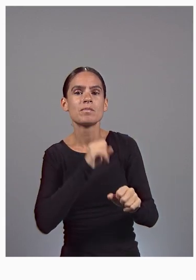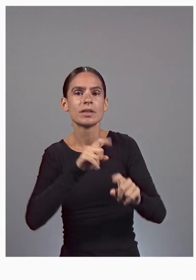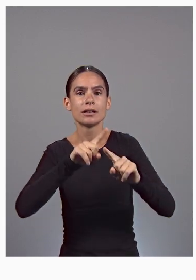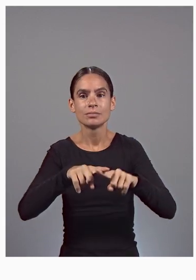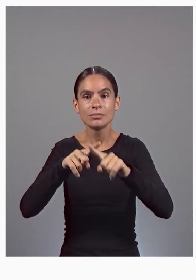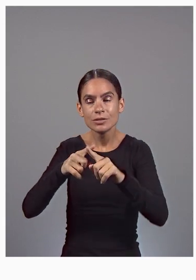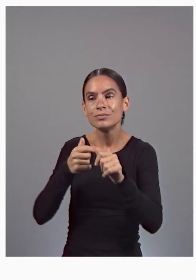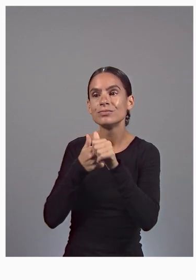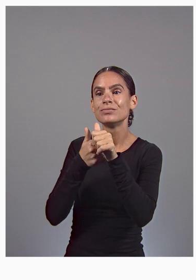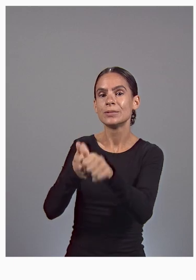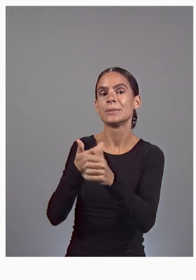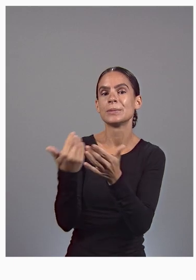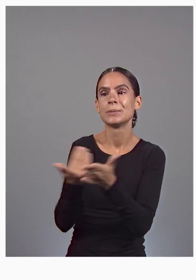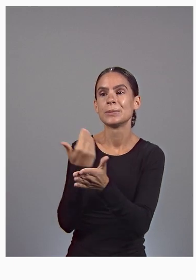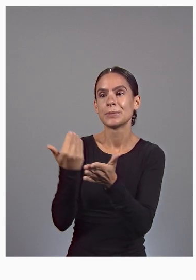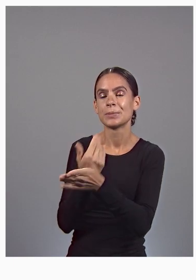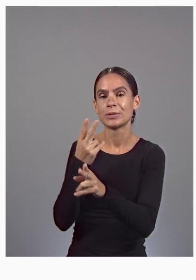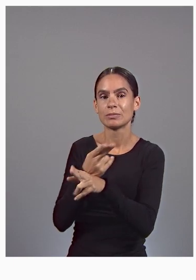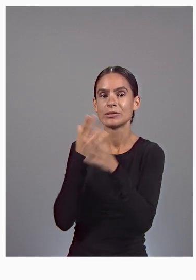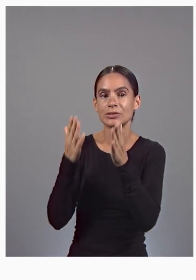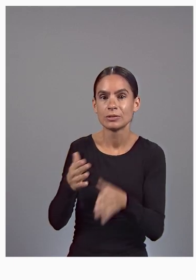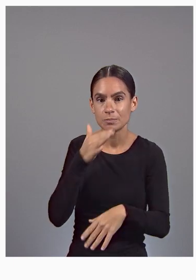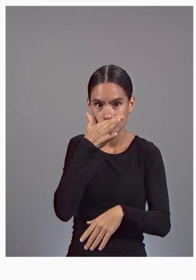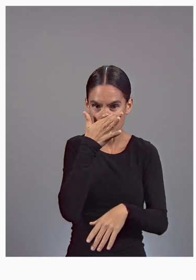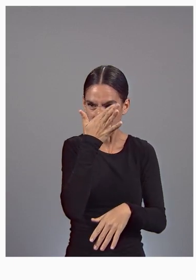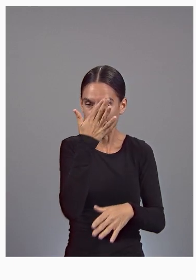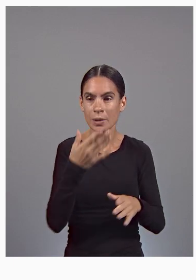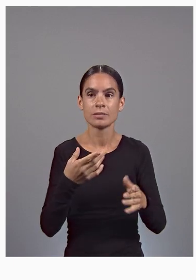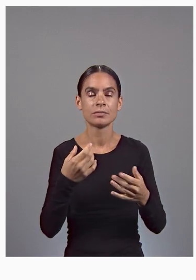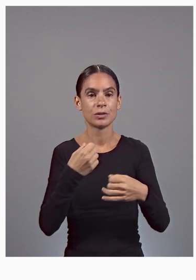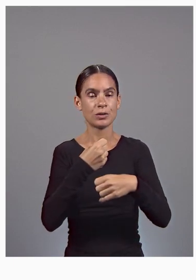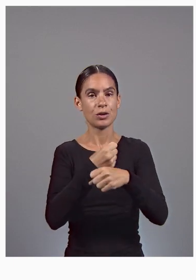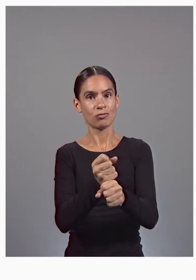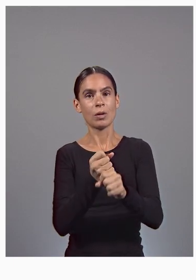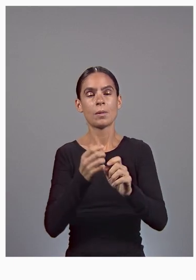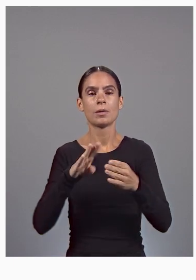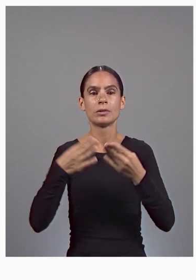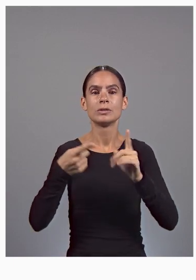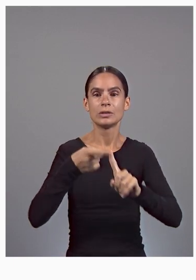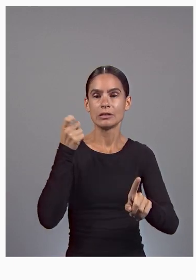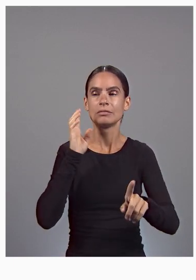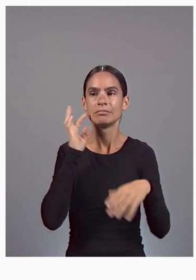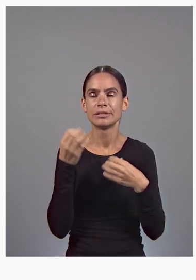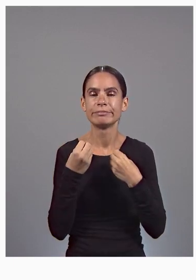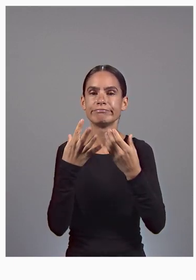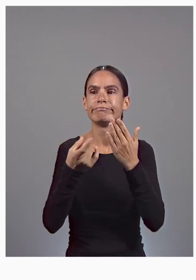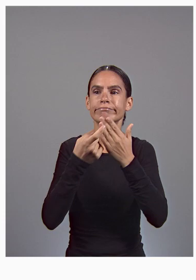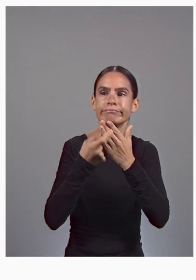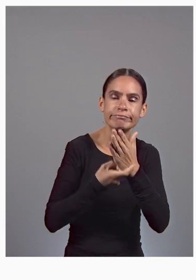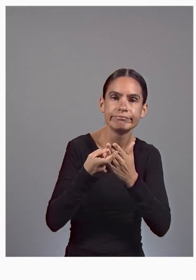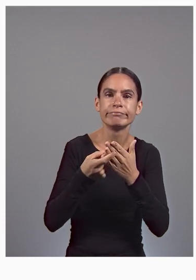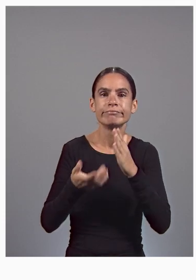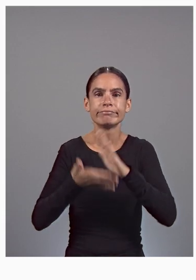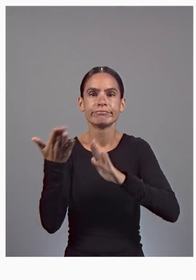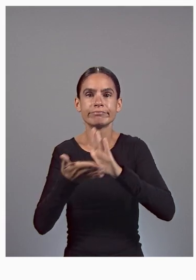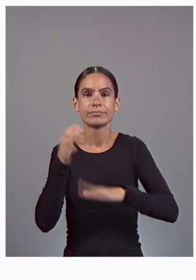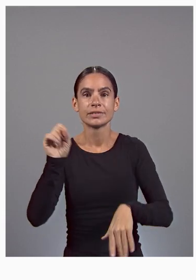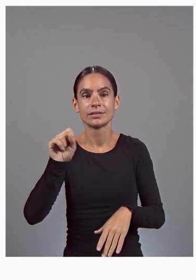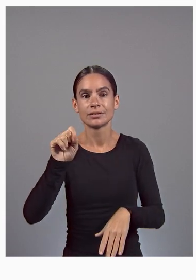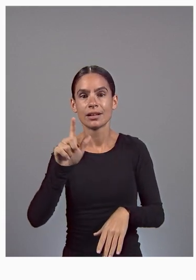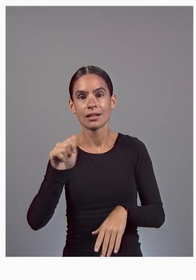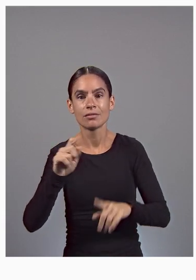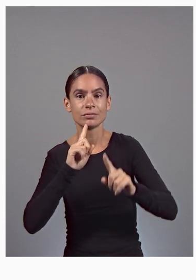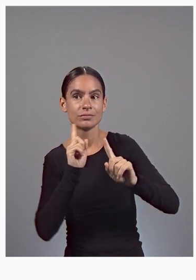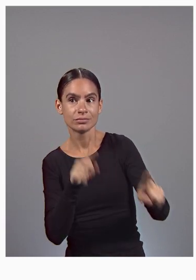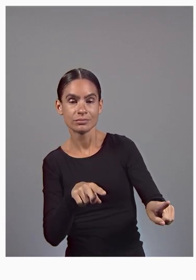curated open source, the curators will build in automations for testing, may even offer response-based SLAs. And here's why this